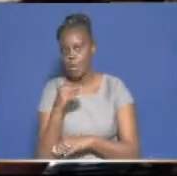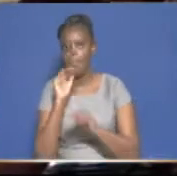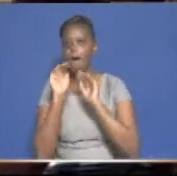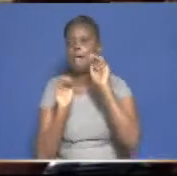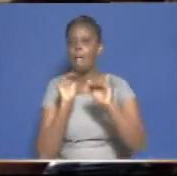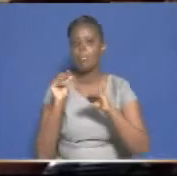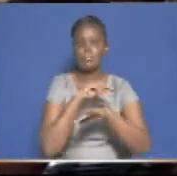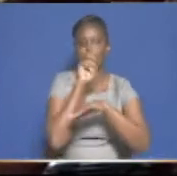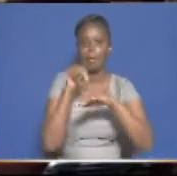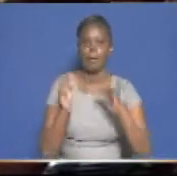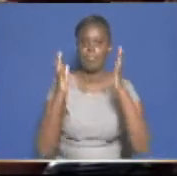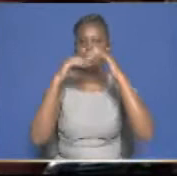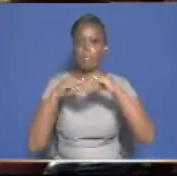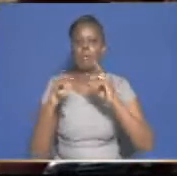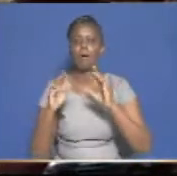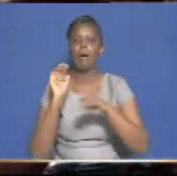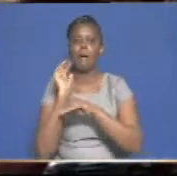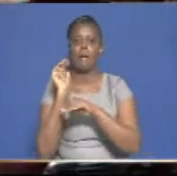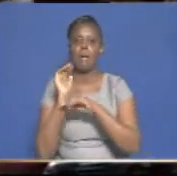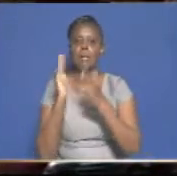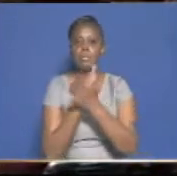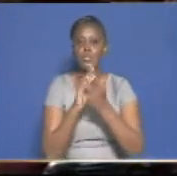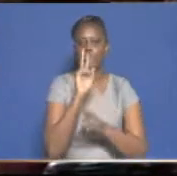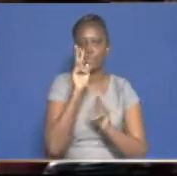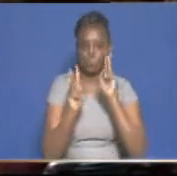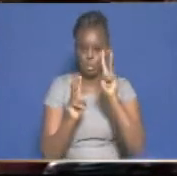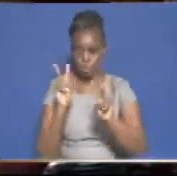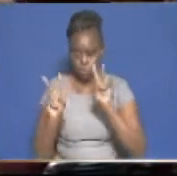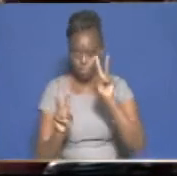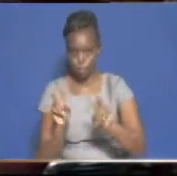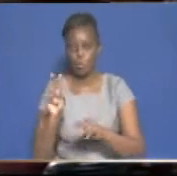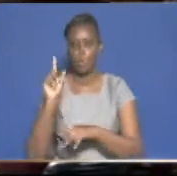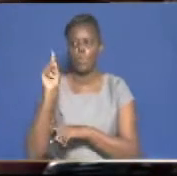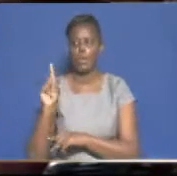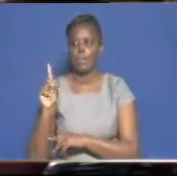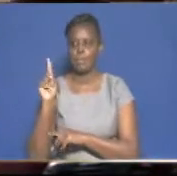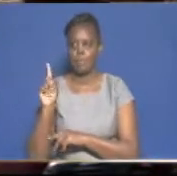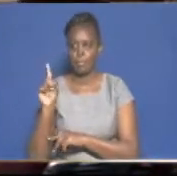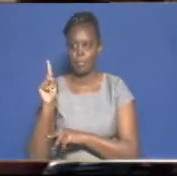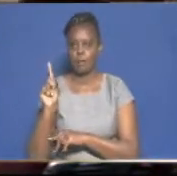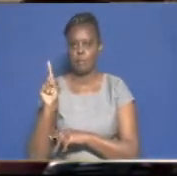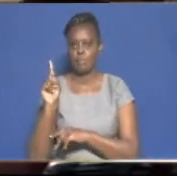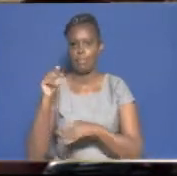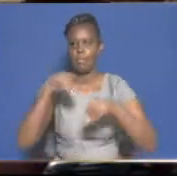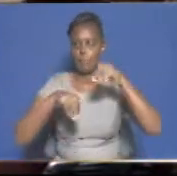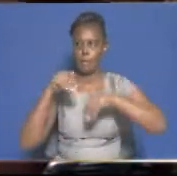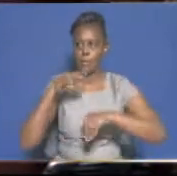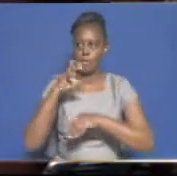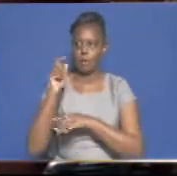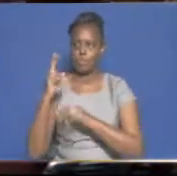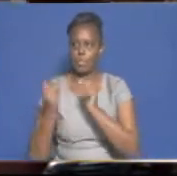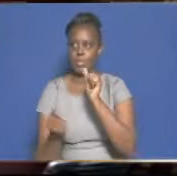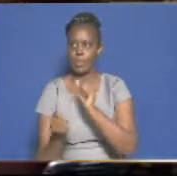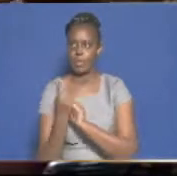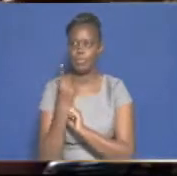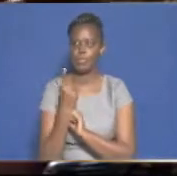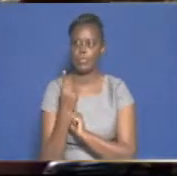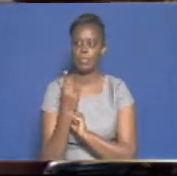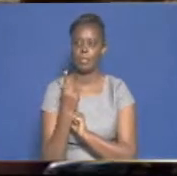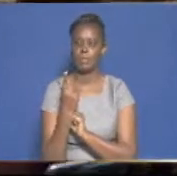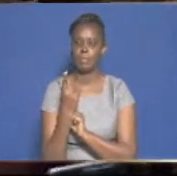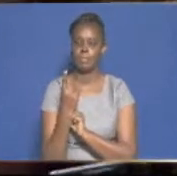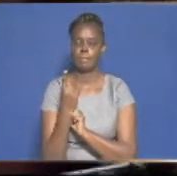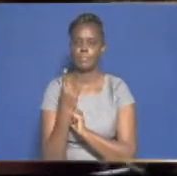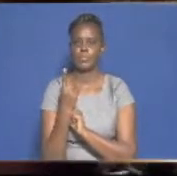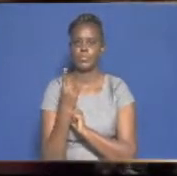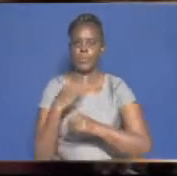that the National Assembly do repeal section 22, subsection 1 of the Elections Act 2011.